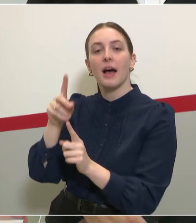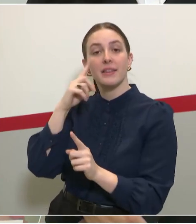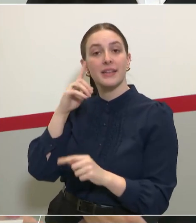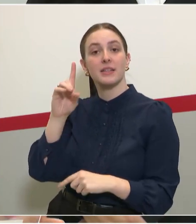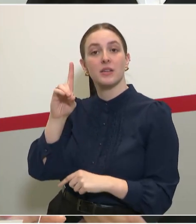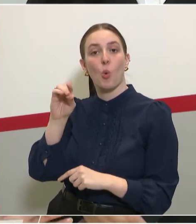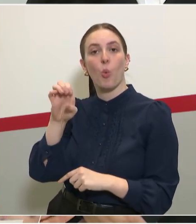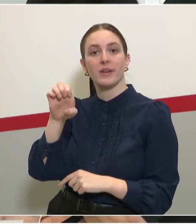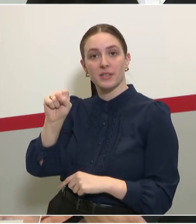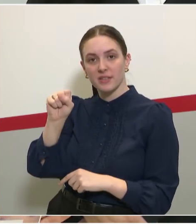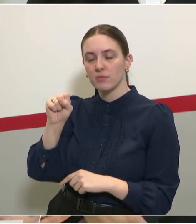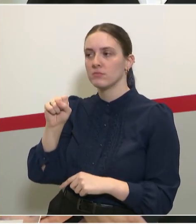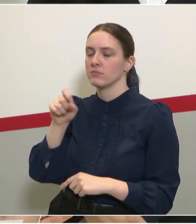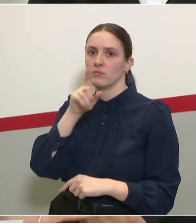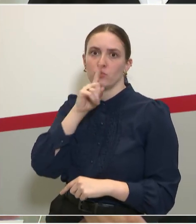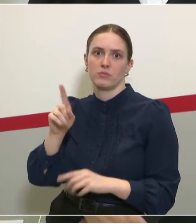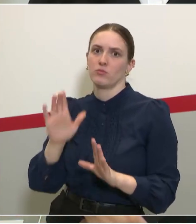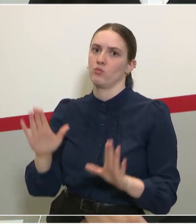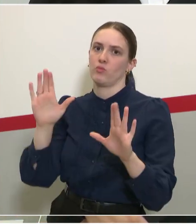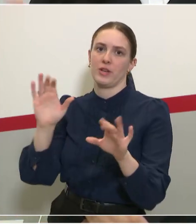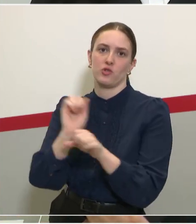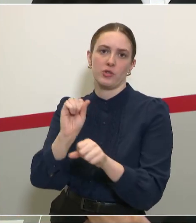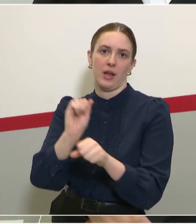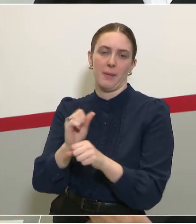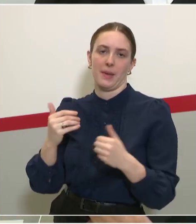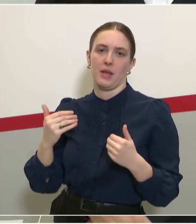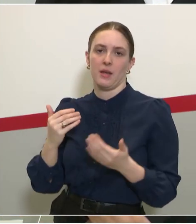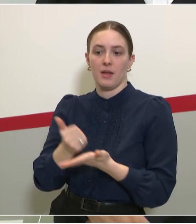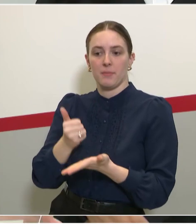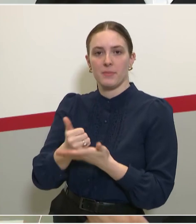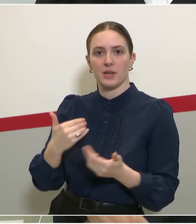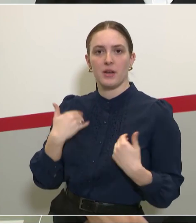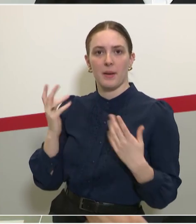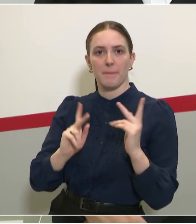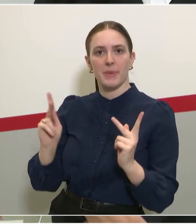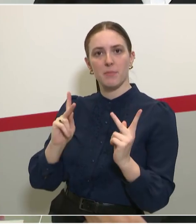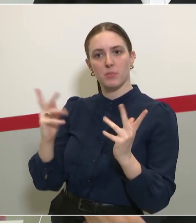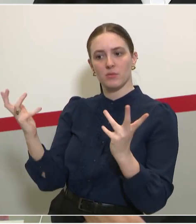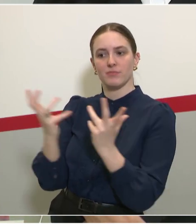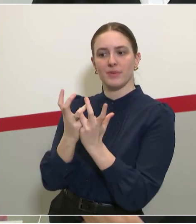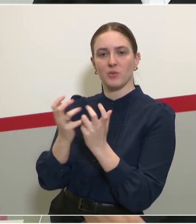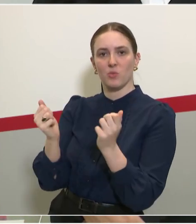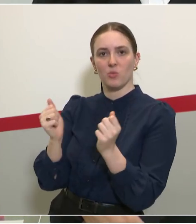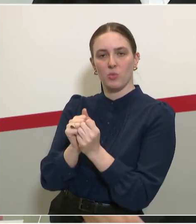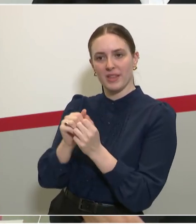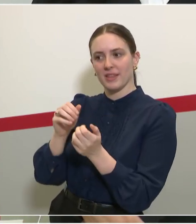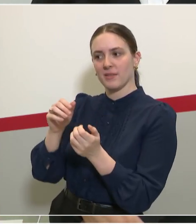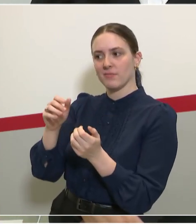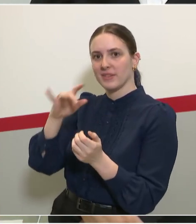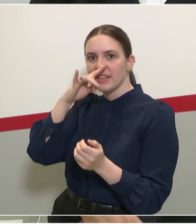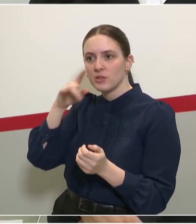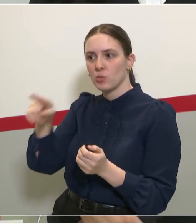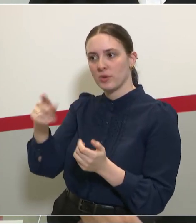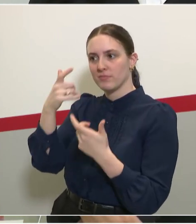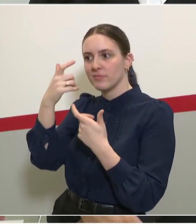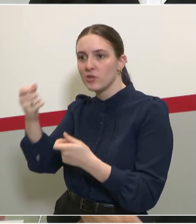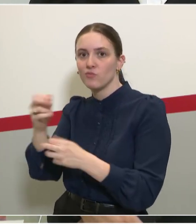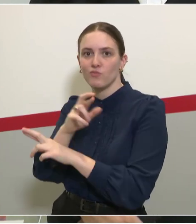done a really great job of helping employers match with kids who are really interested to work for